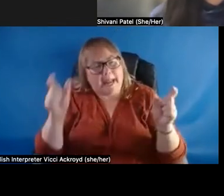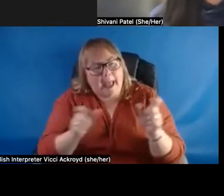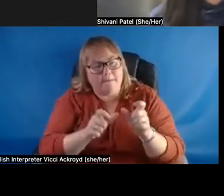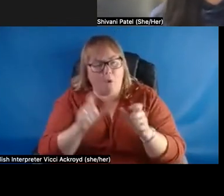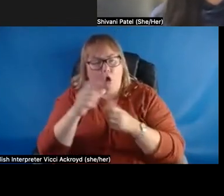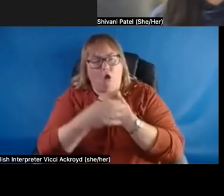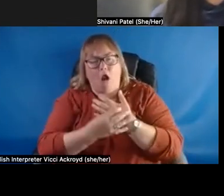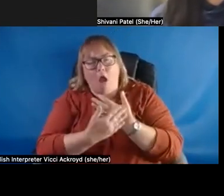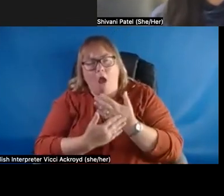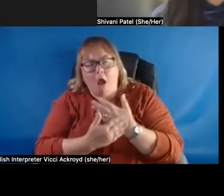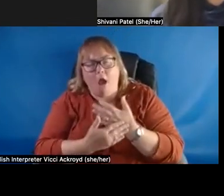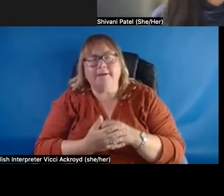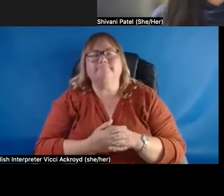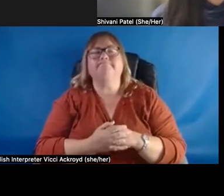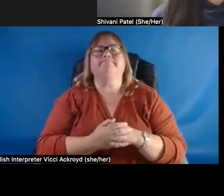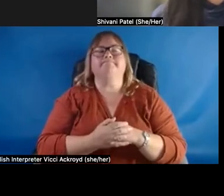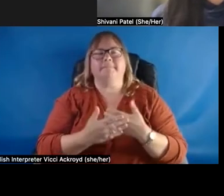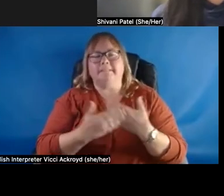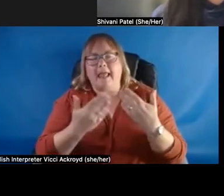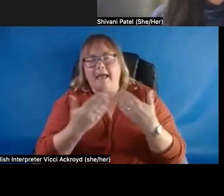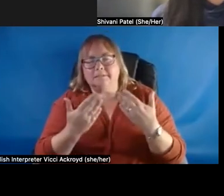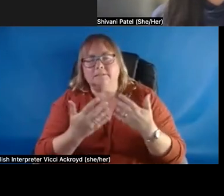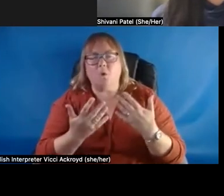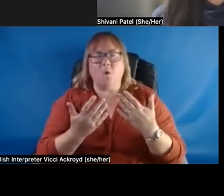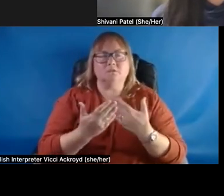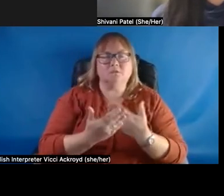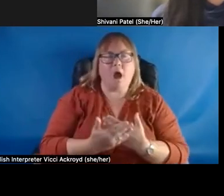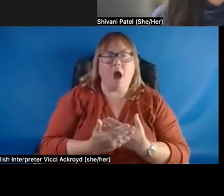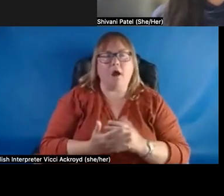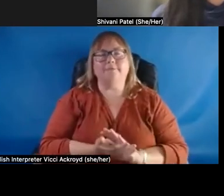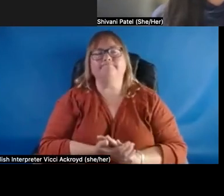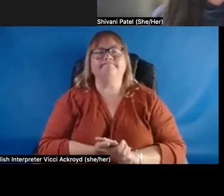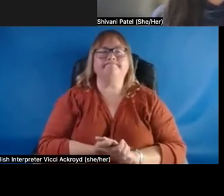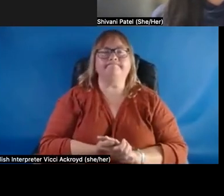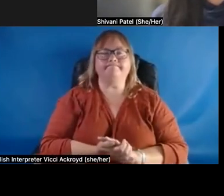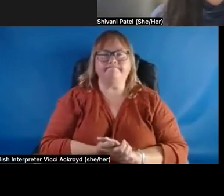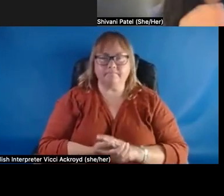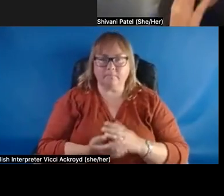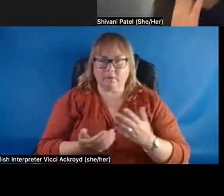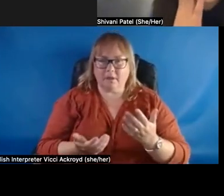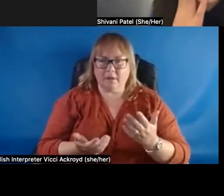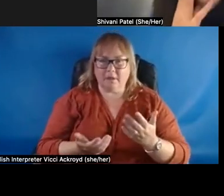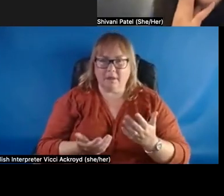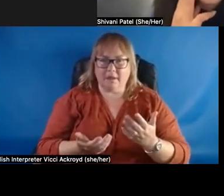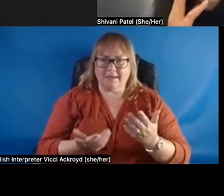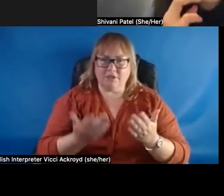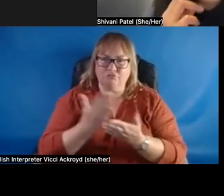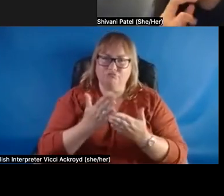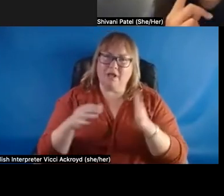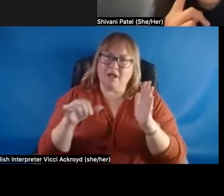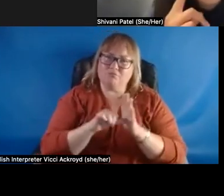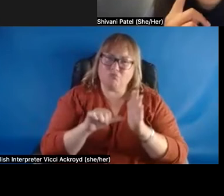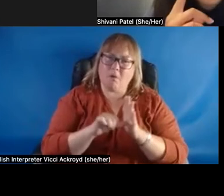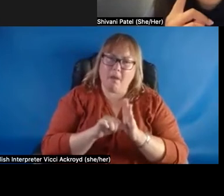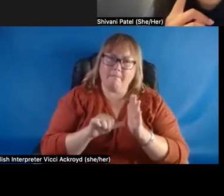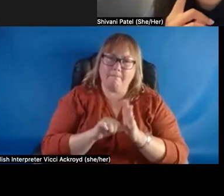fairer skin or lighter skin or darker skin. And then it's just so problematic when these, like, being